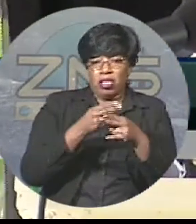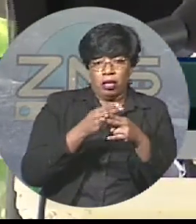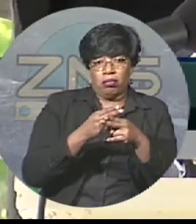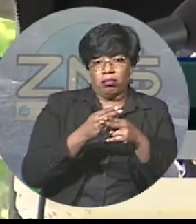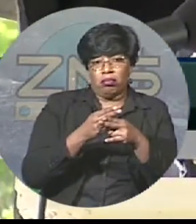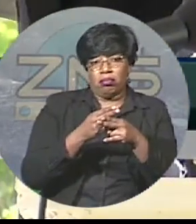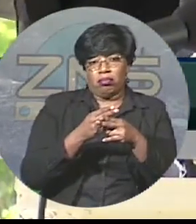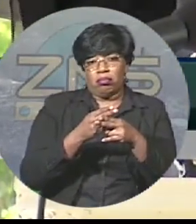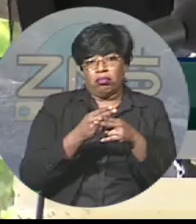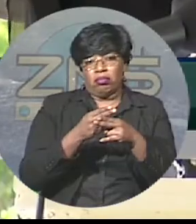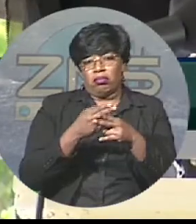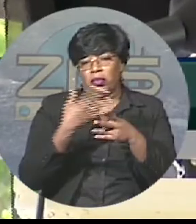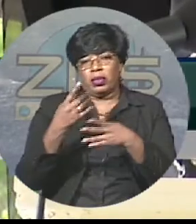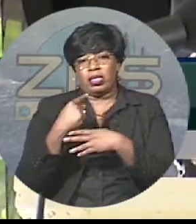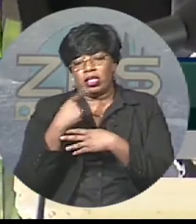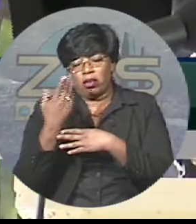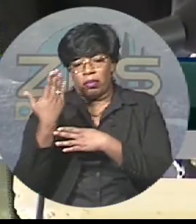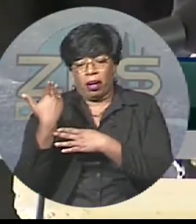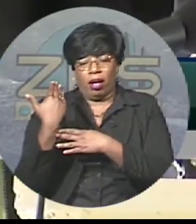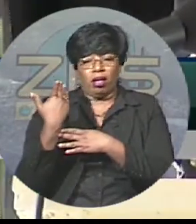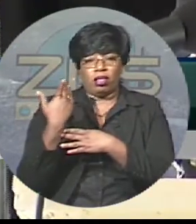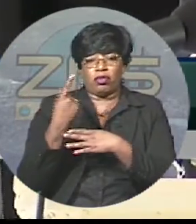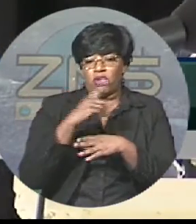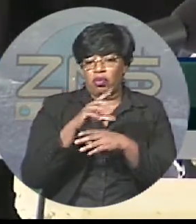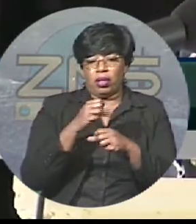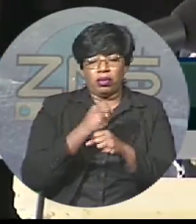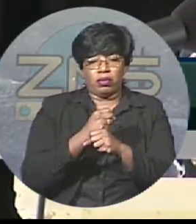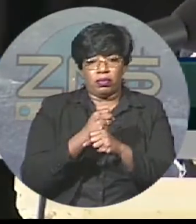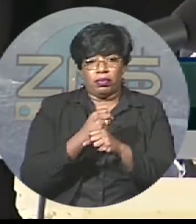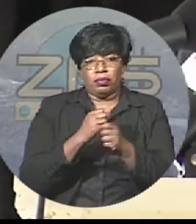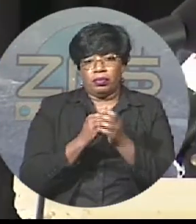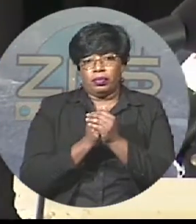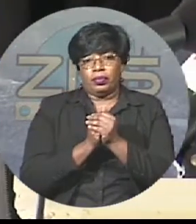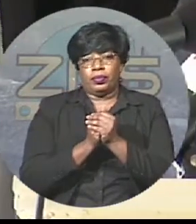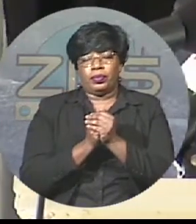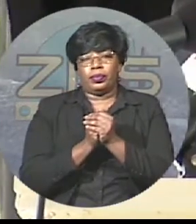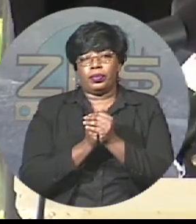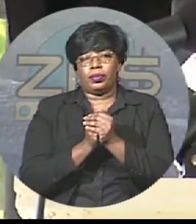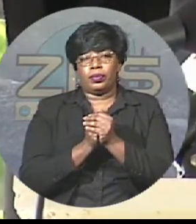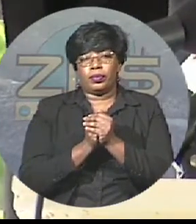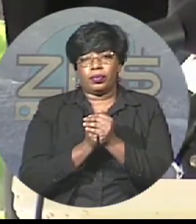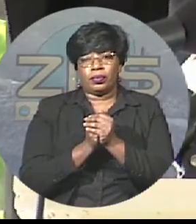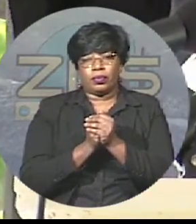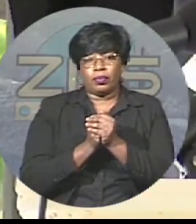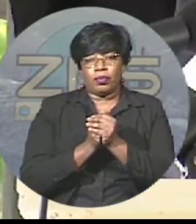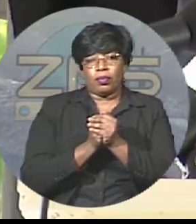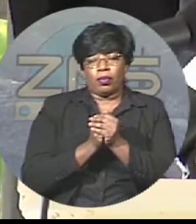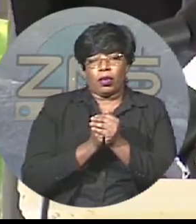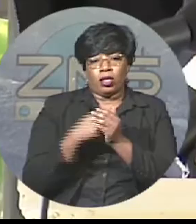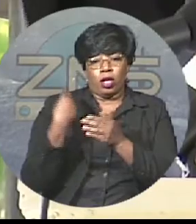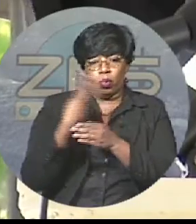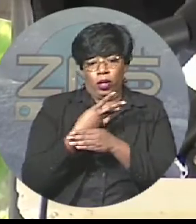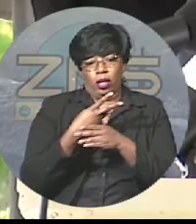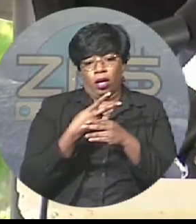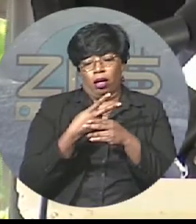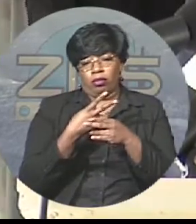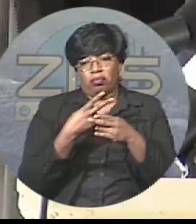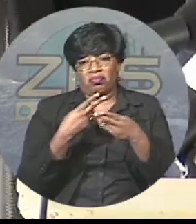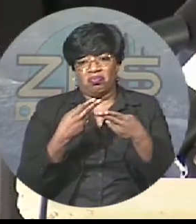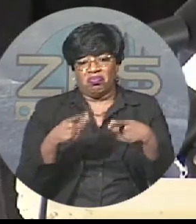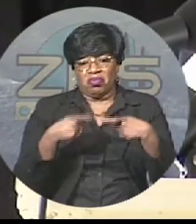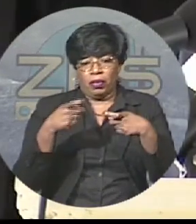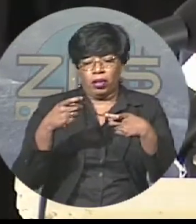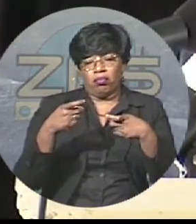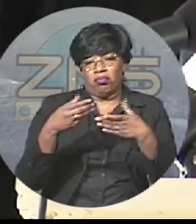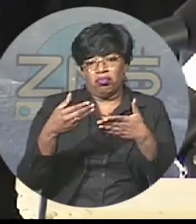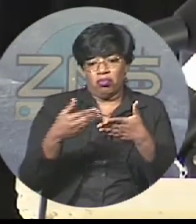on seriously over the past few years. And so far, I think we have done a renaming of about 10